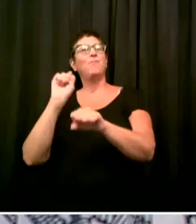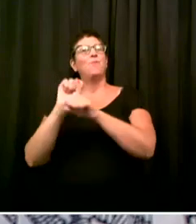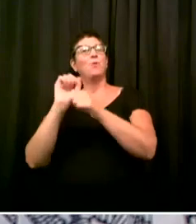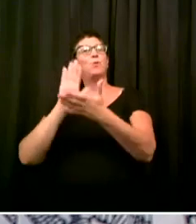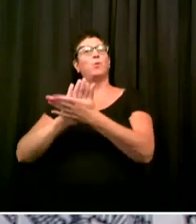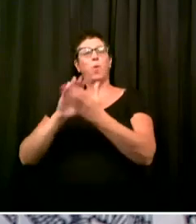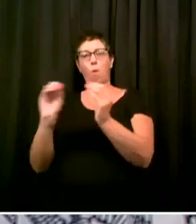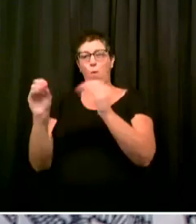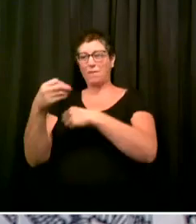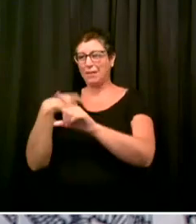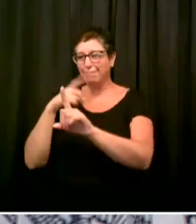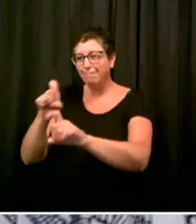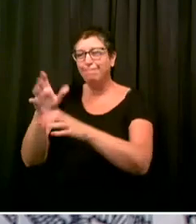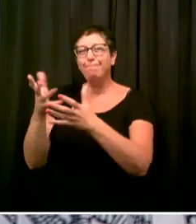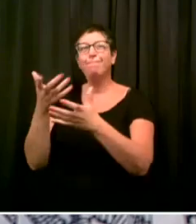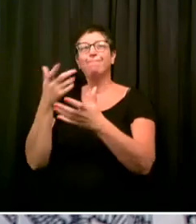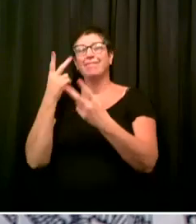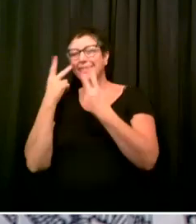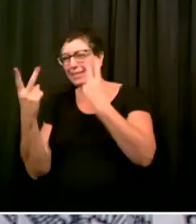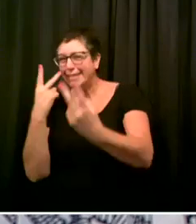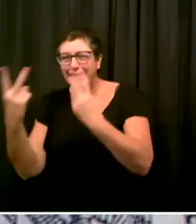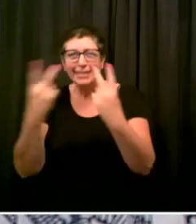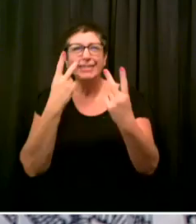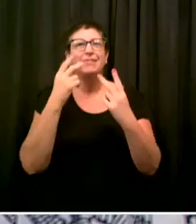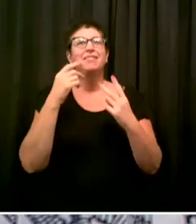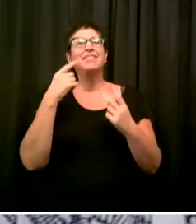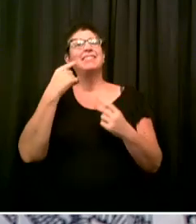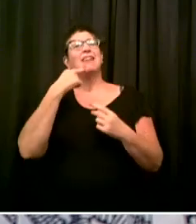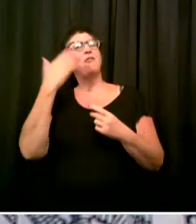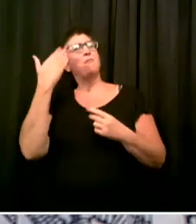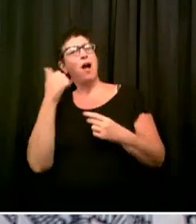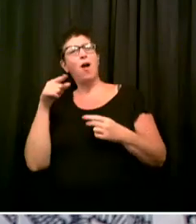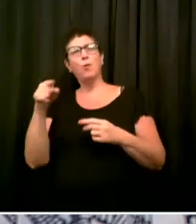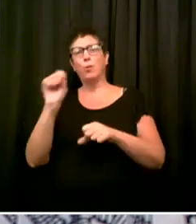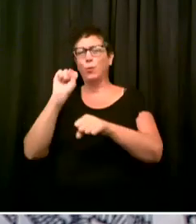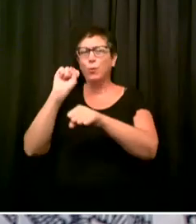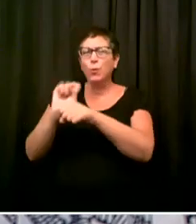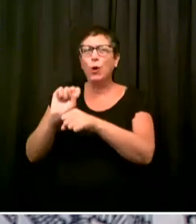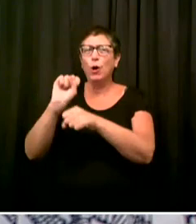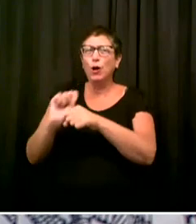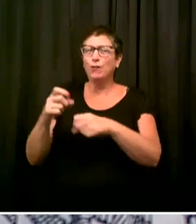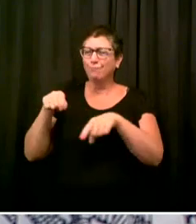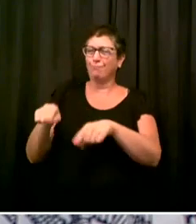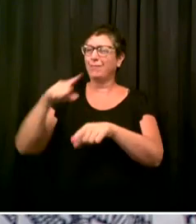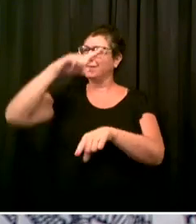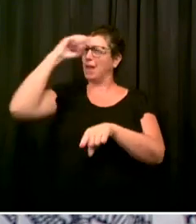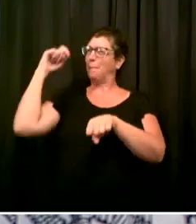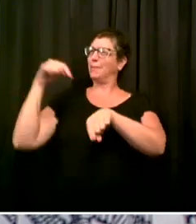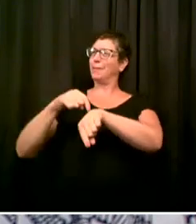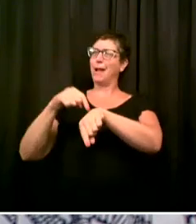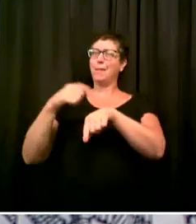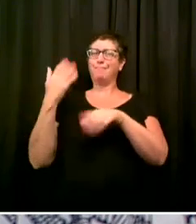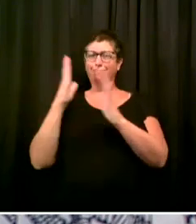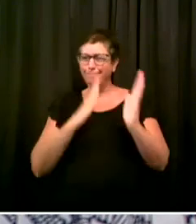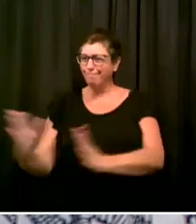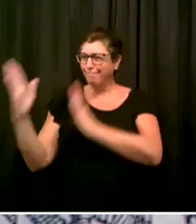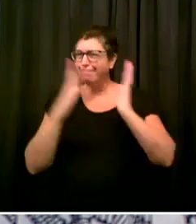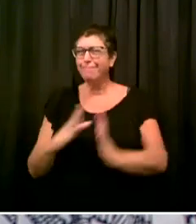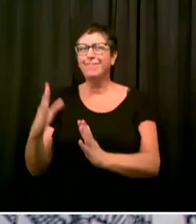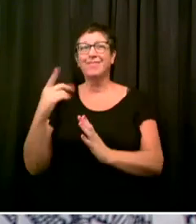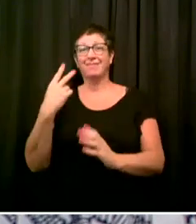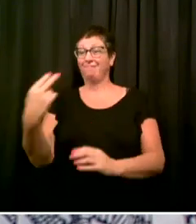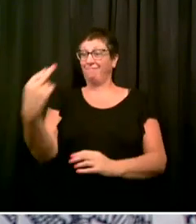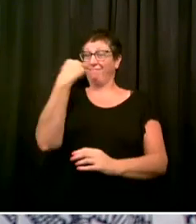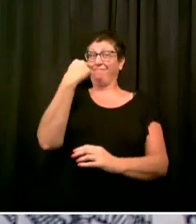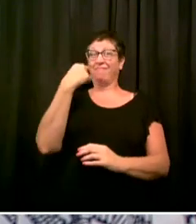why have you worked all summer? You gave up your whole summer to get the school ready. And she looked at me calmly and she said, our families are worth it. And that's